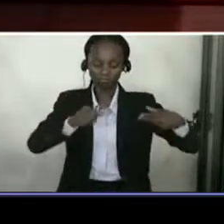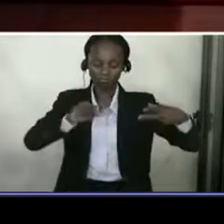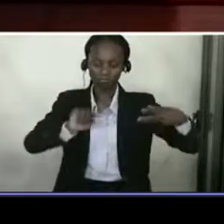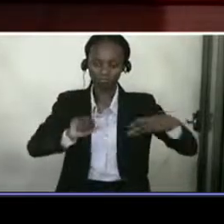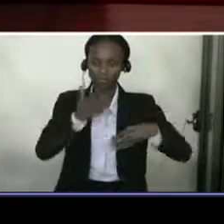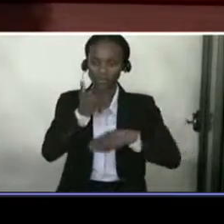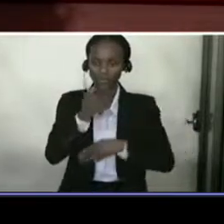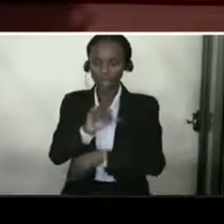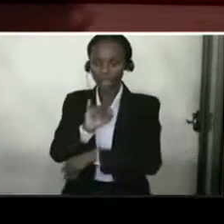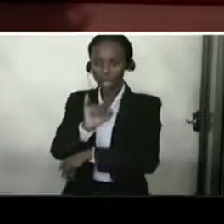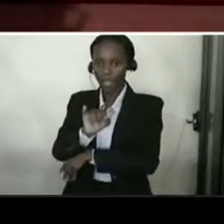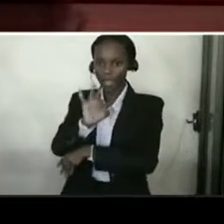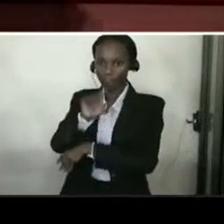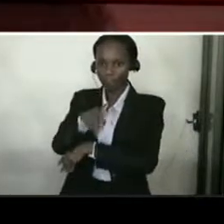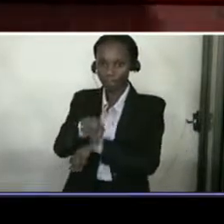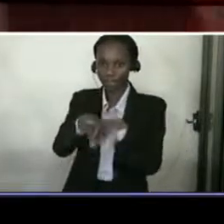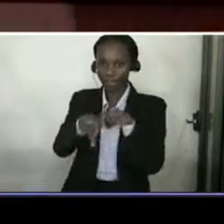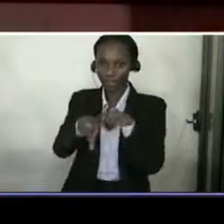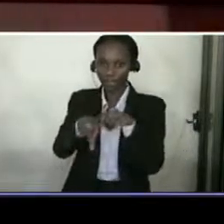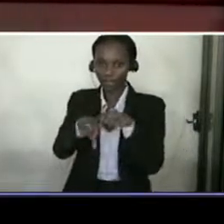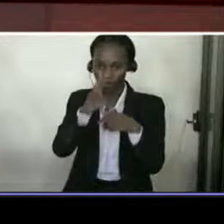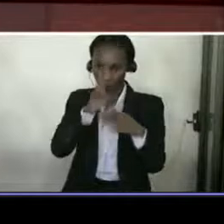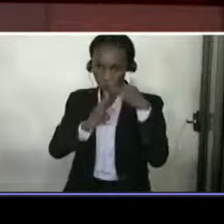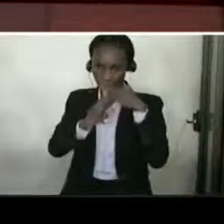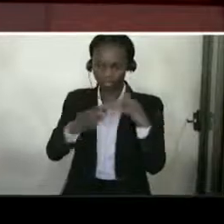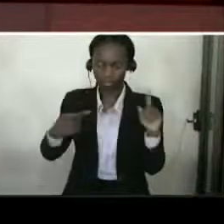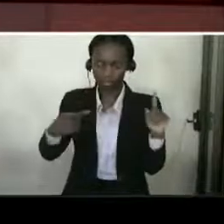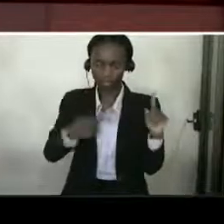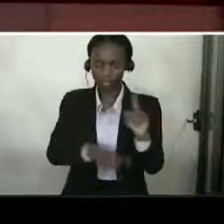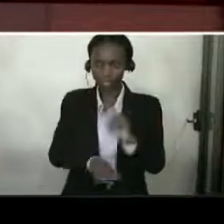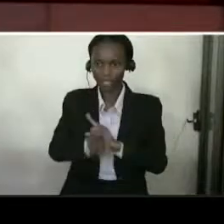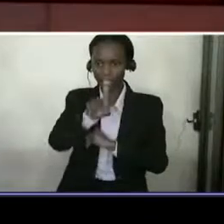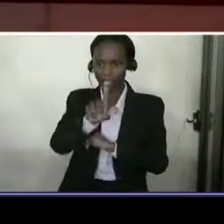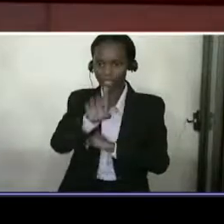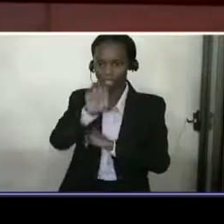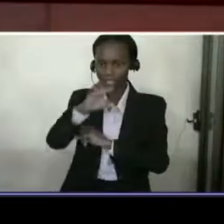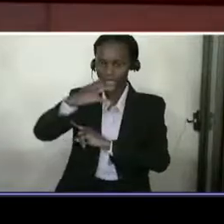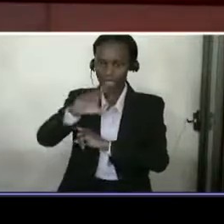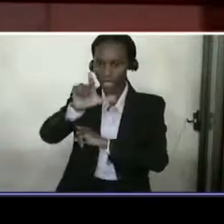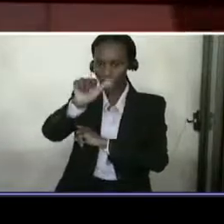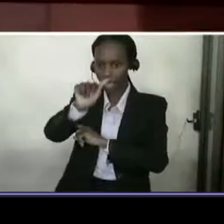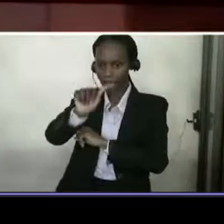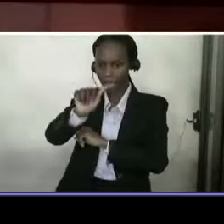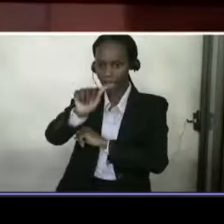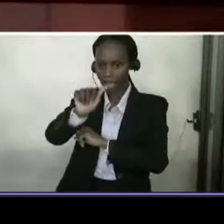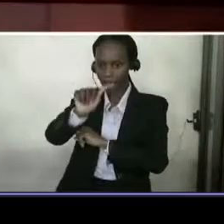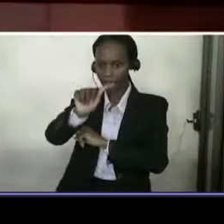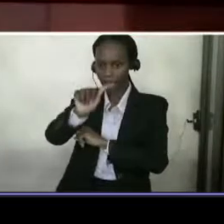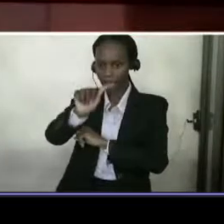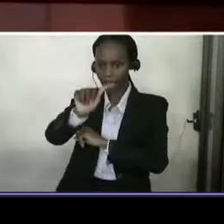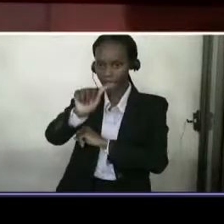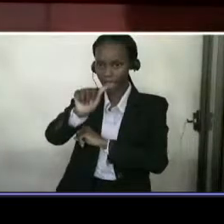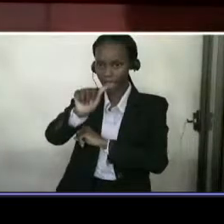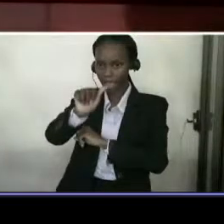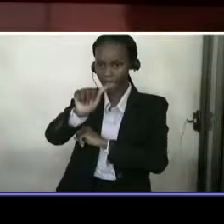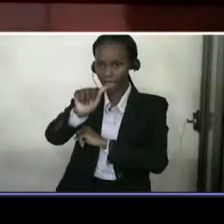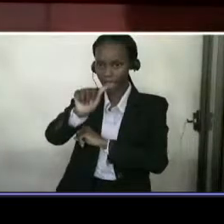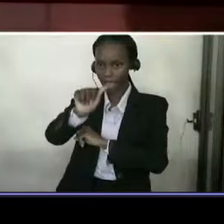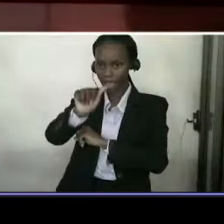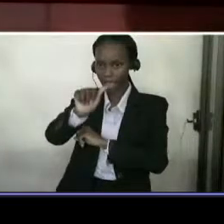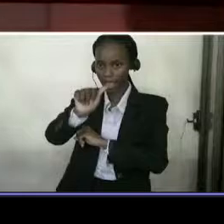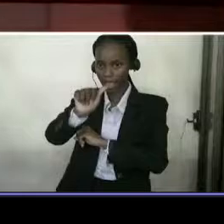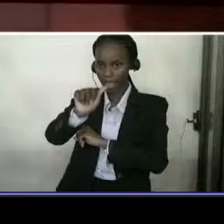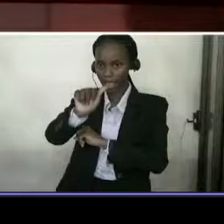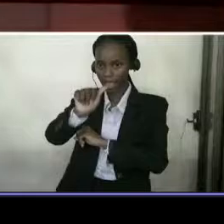Honorable the Clerk, for 5 minutes. Thank you, Honorable Deputy Speaker. I'm